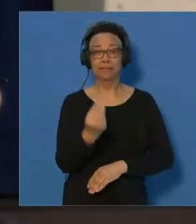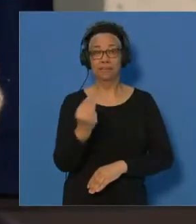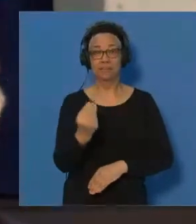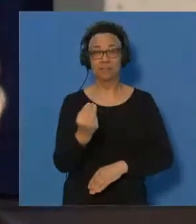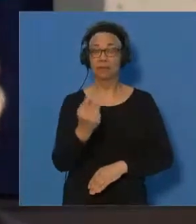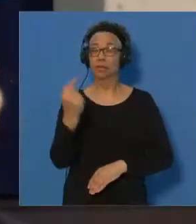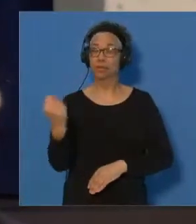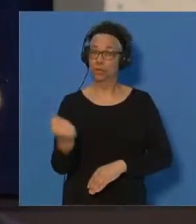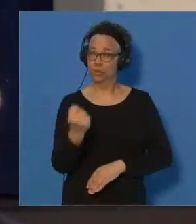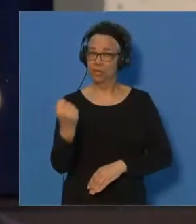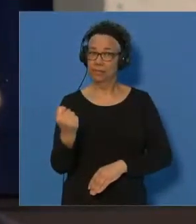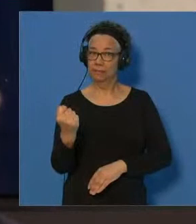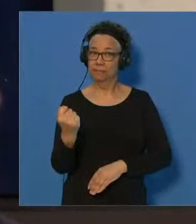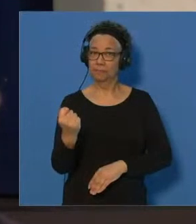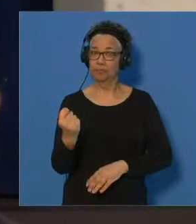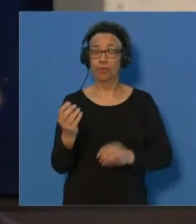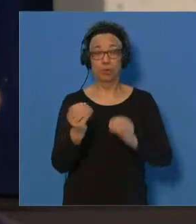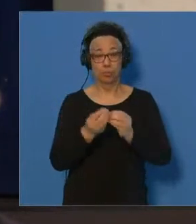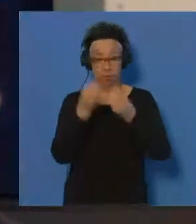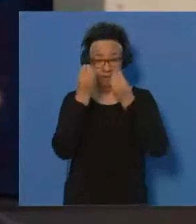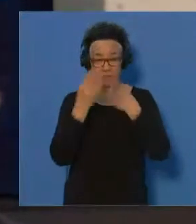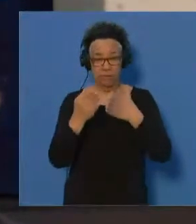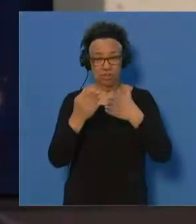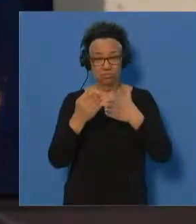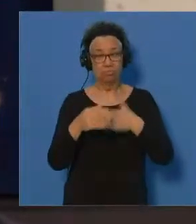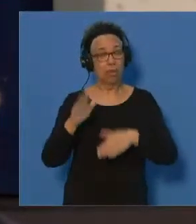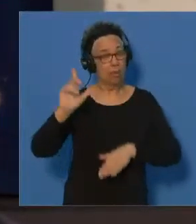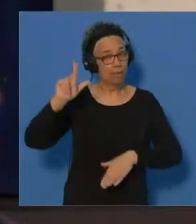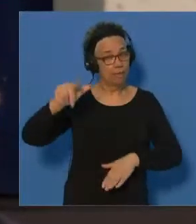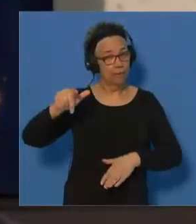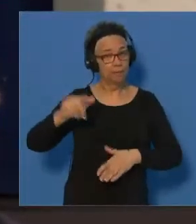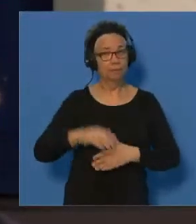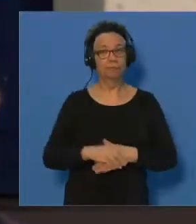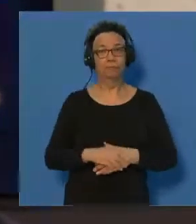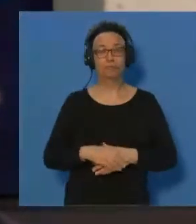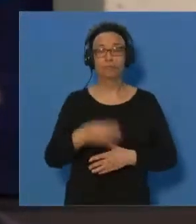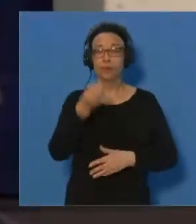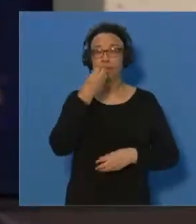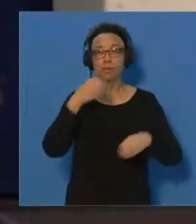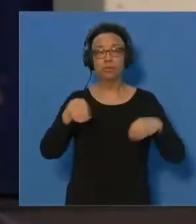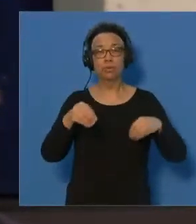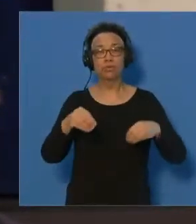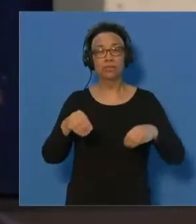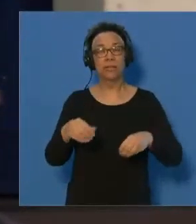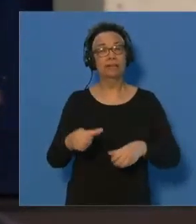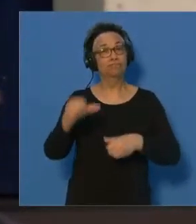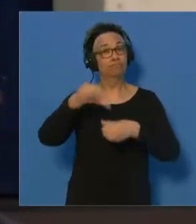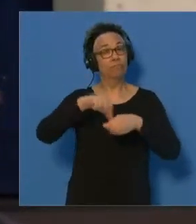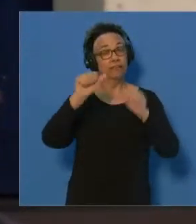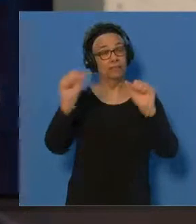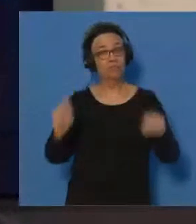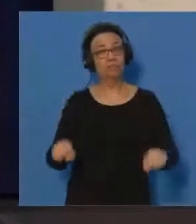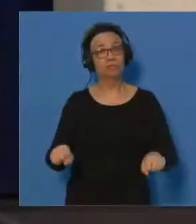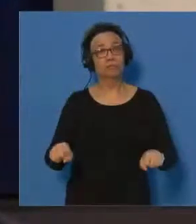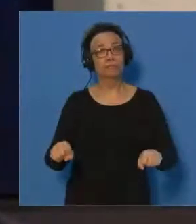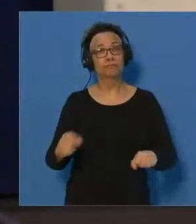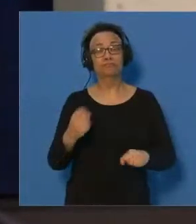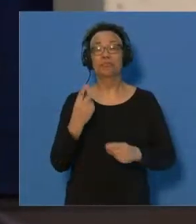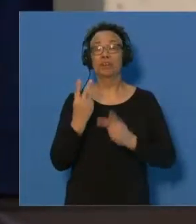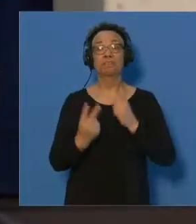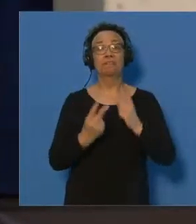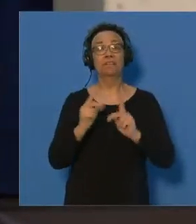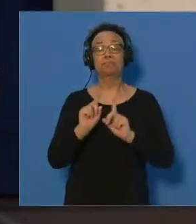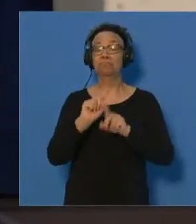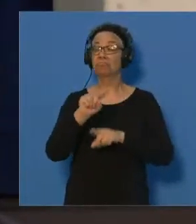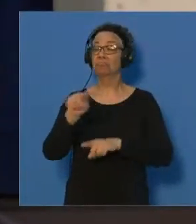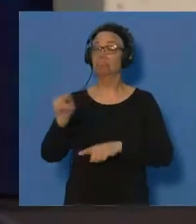and Tuesdays. More details to follow. Grocery stores and gas stations. Visits to the grocery